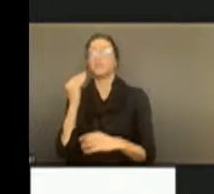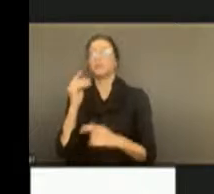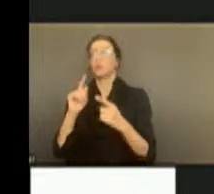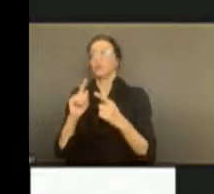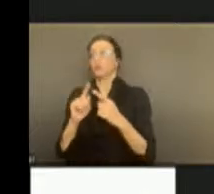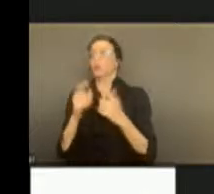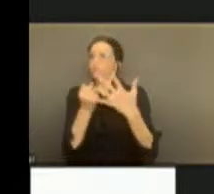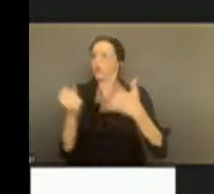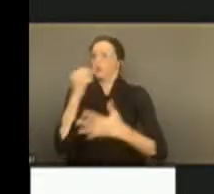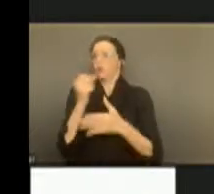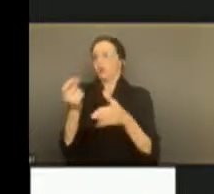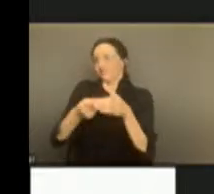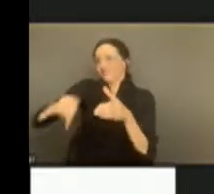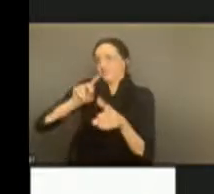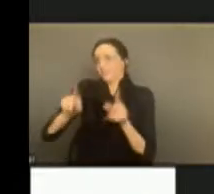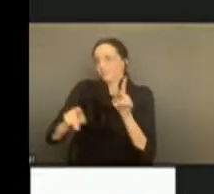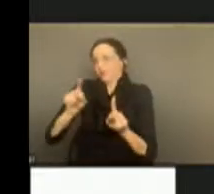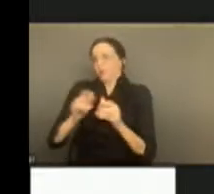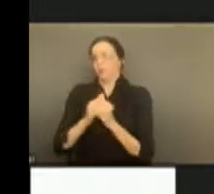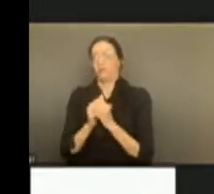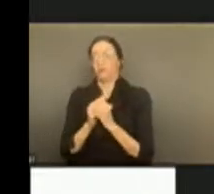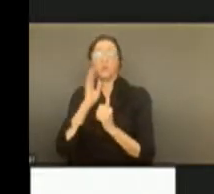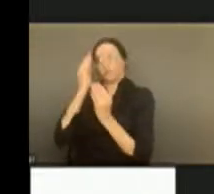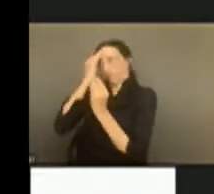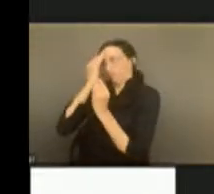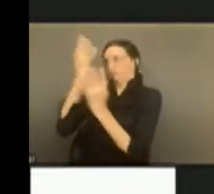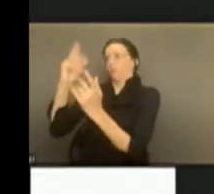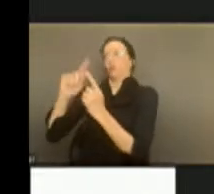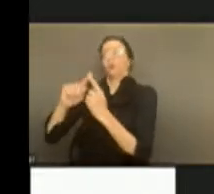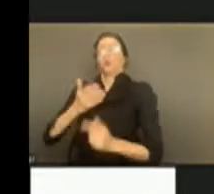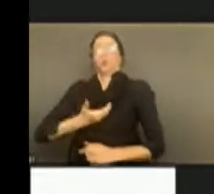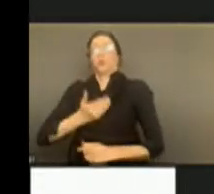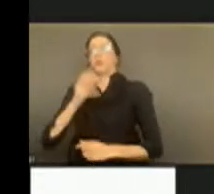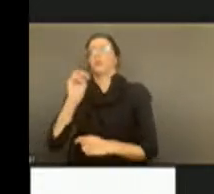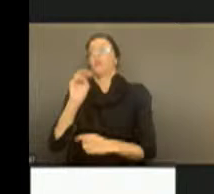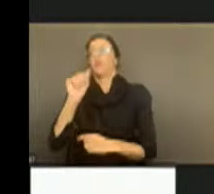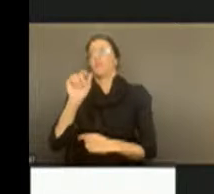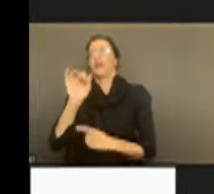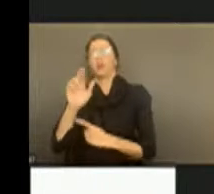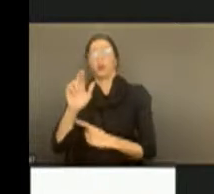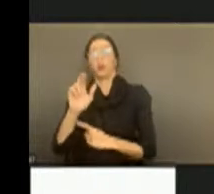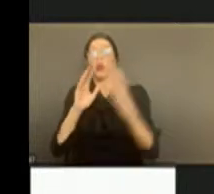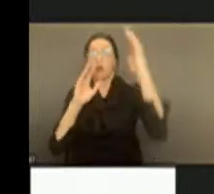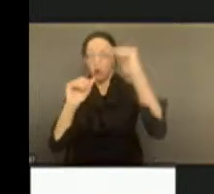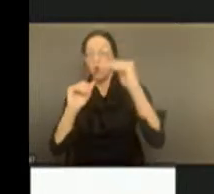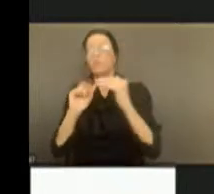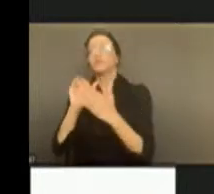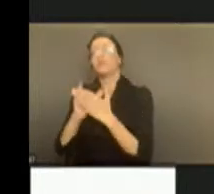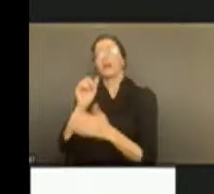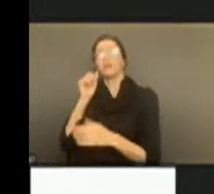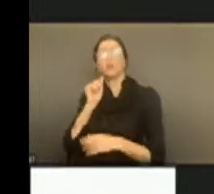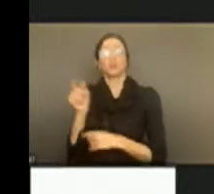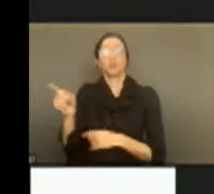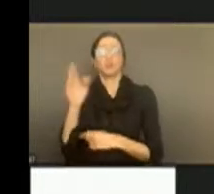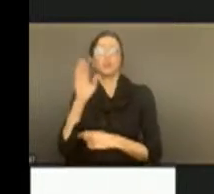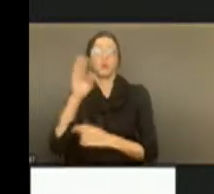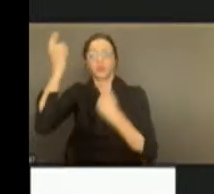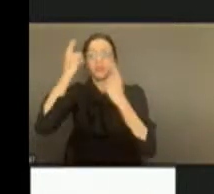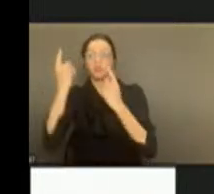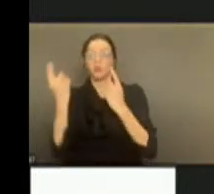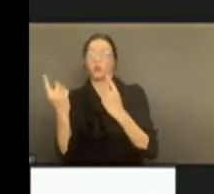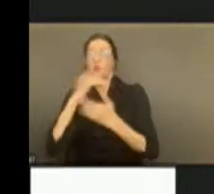I'm sure our mayor will take those into consideration as she deliberates and decides how to propose and move forward with that